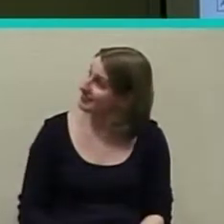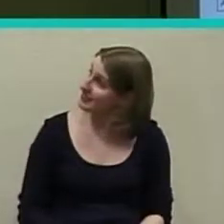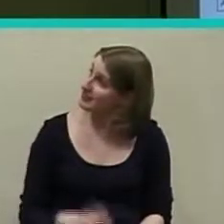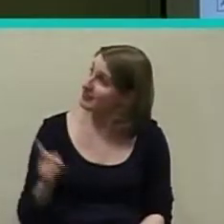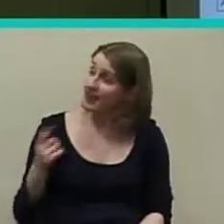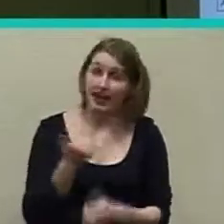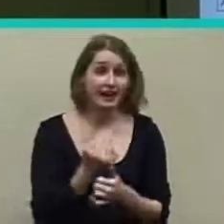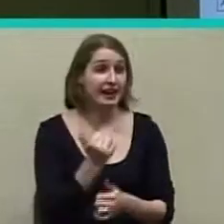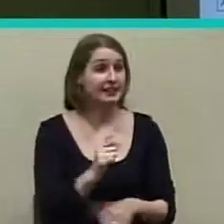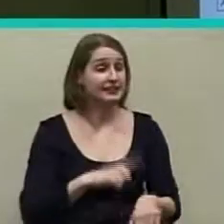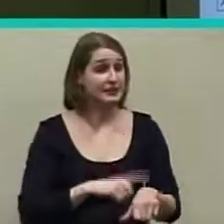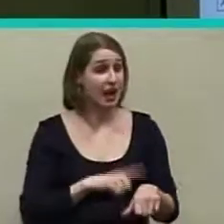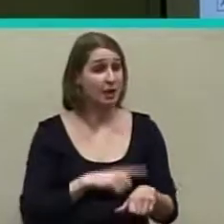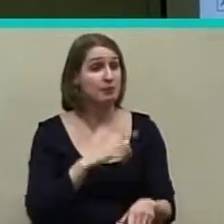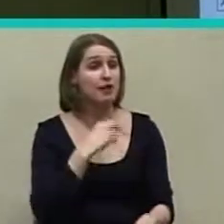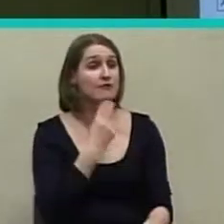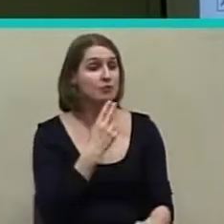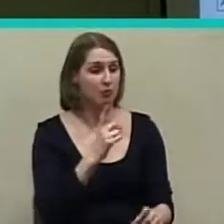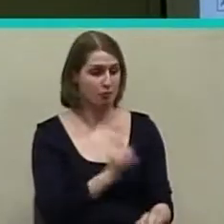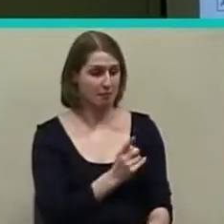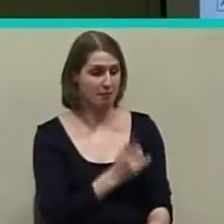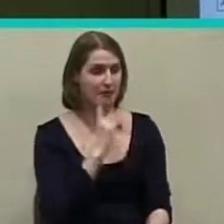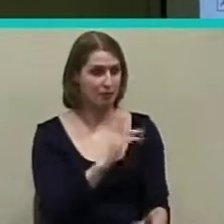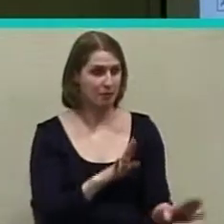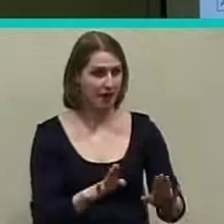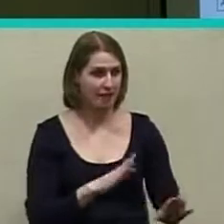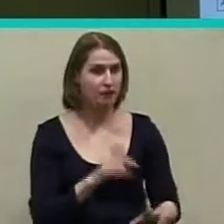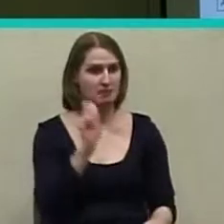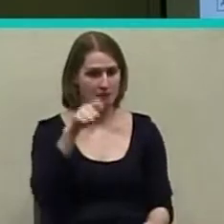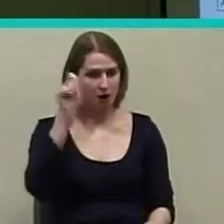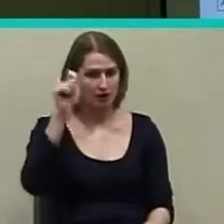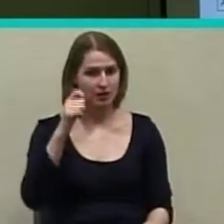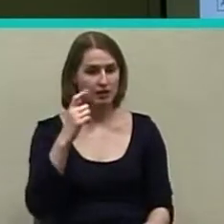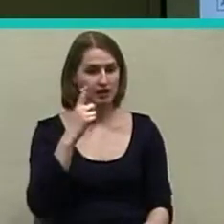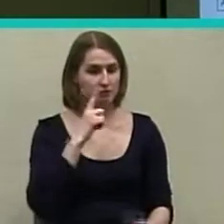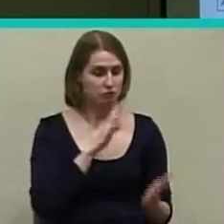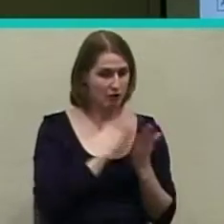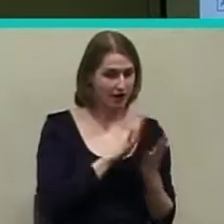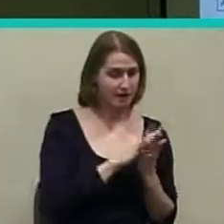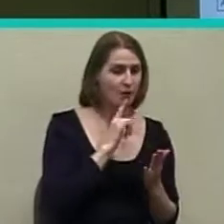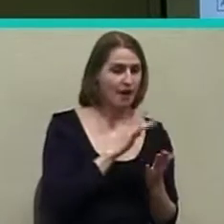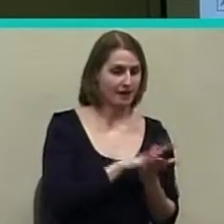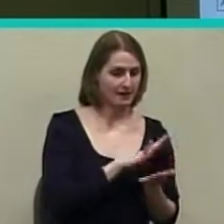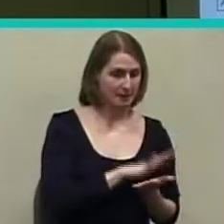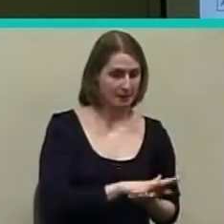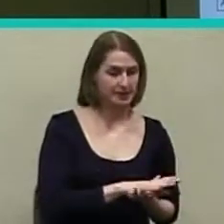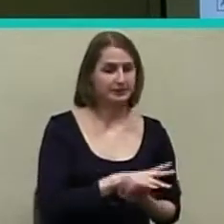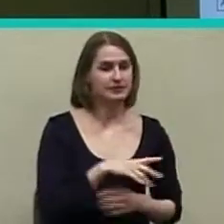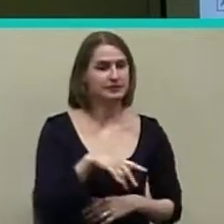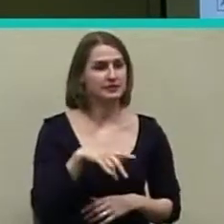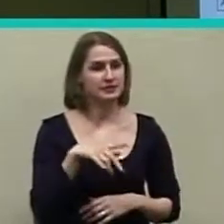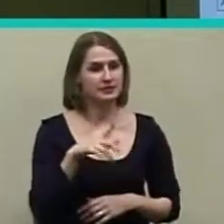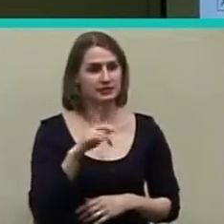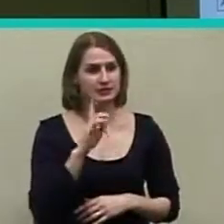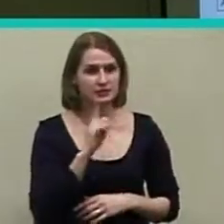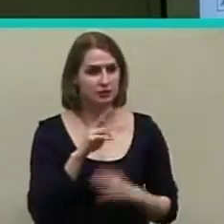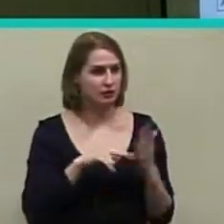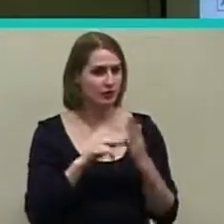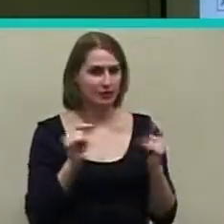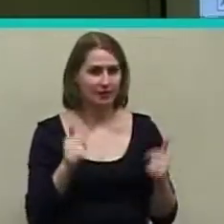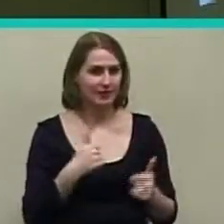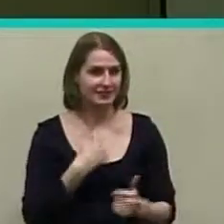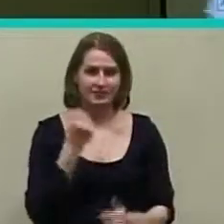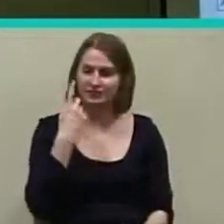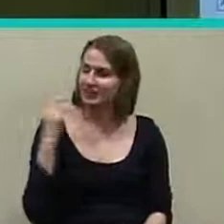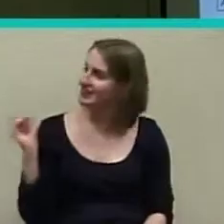verbal reprimand for behavior, they get a mark in this box. Verbal praise for academics, verbal praise for behavior, academic correction. So I come over here and I say,